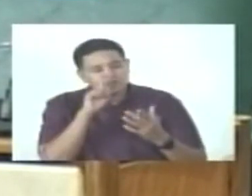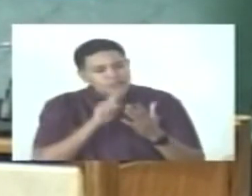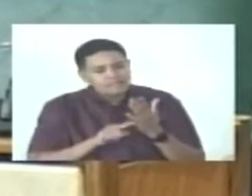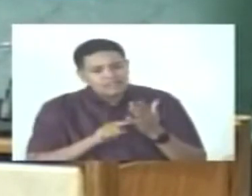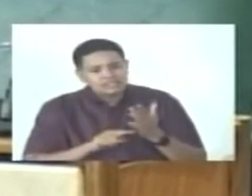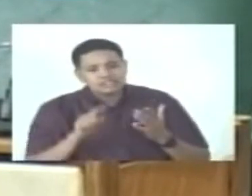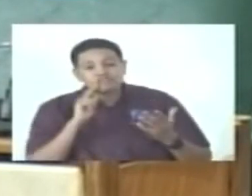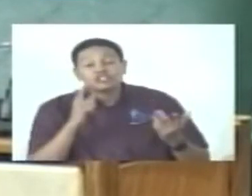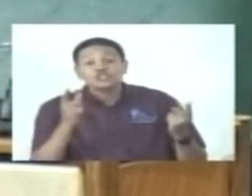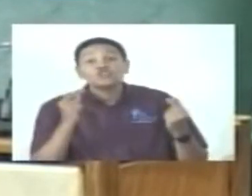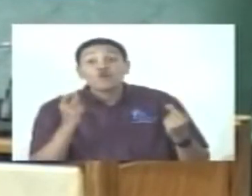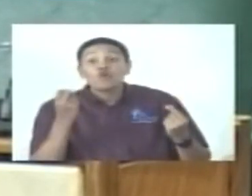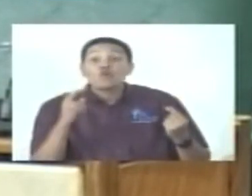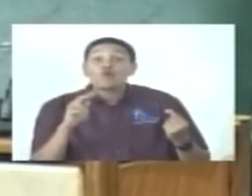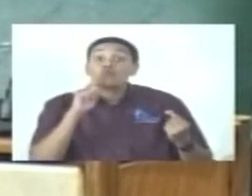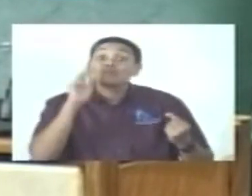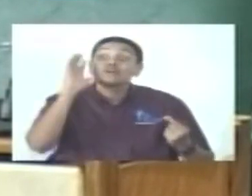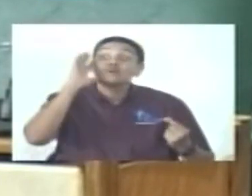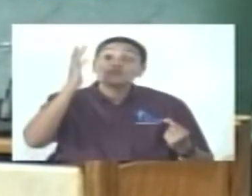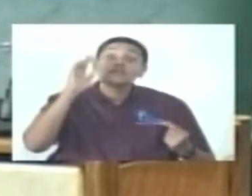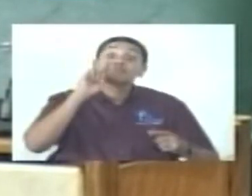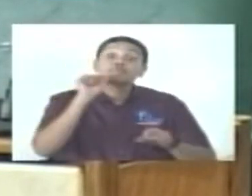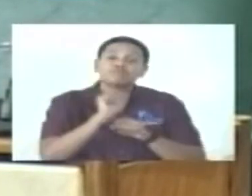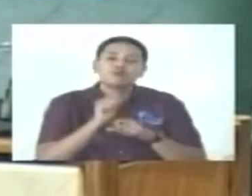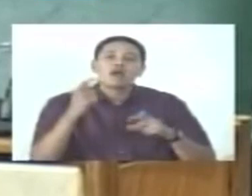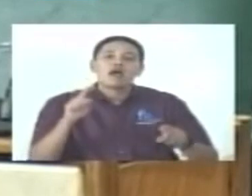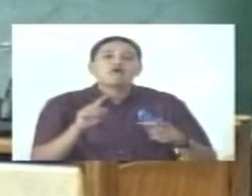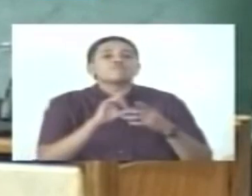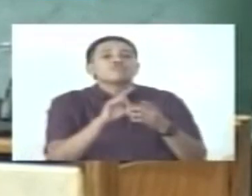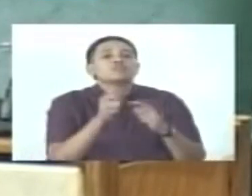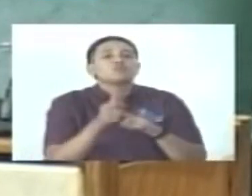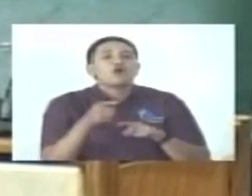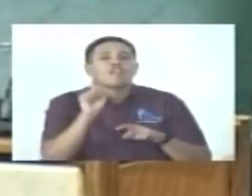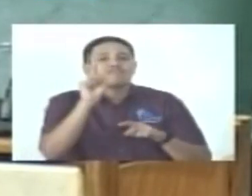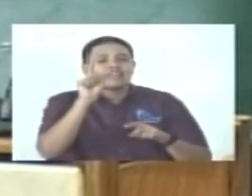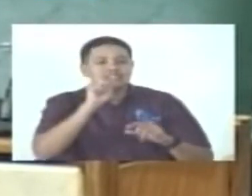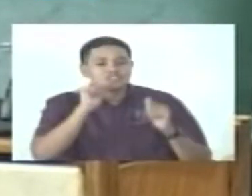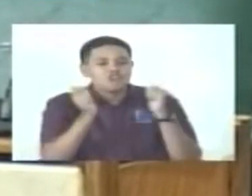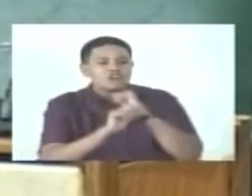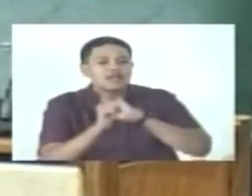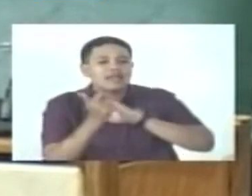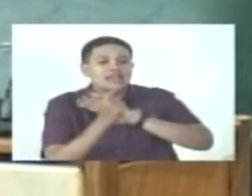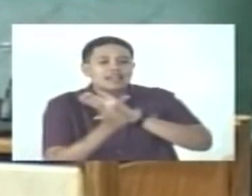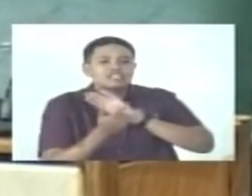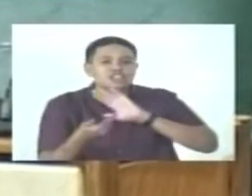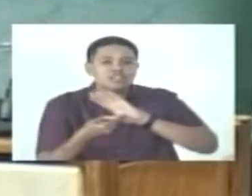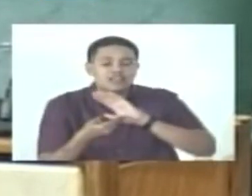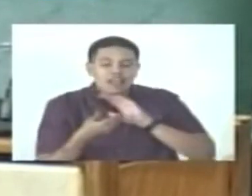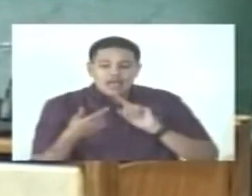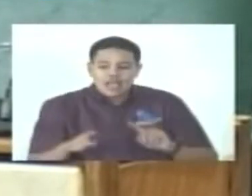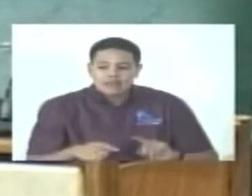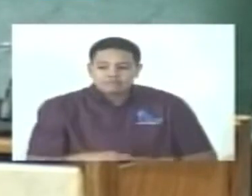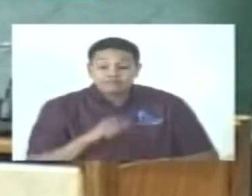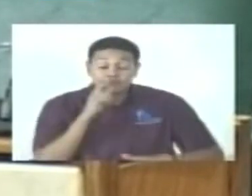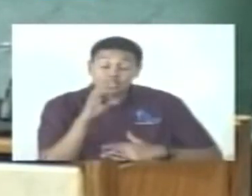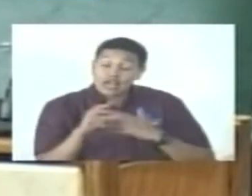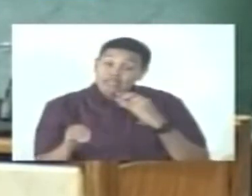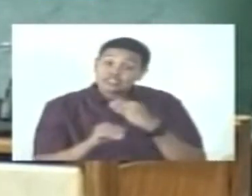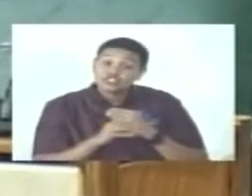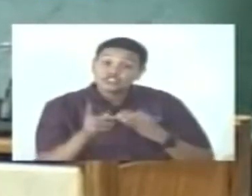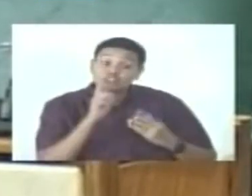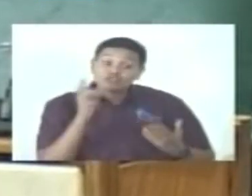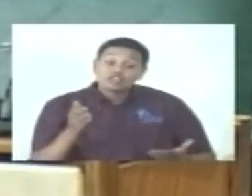being conducted or about to be conducted in respect of an offence under any legislation. Additionally,